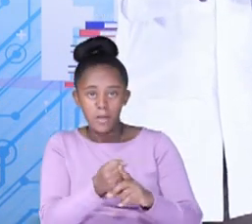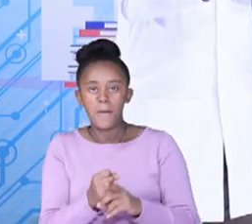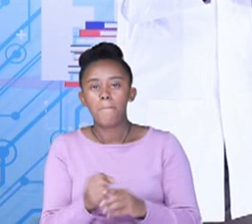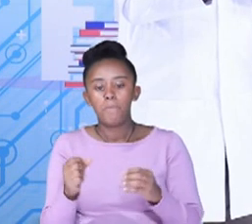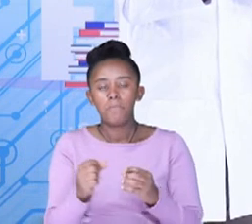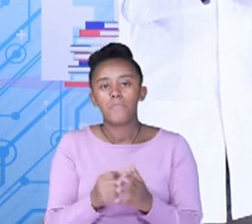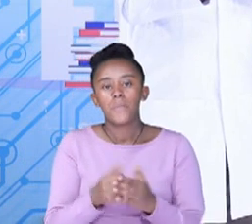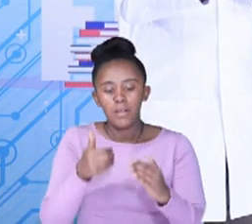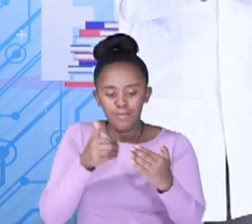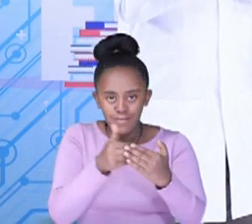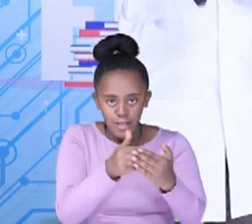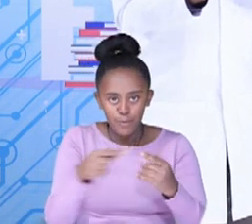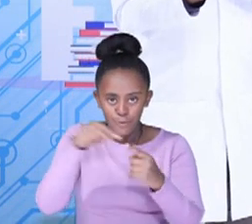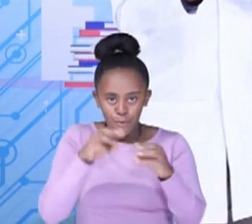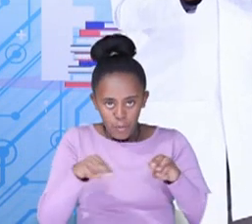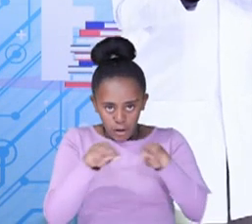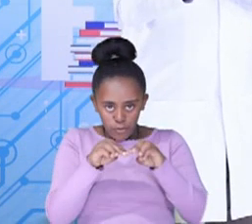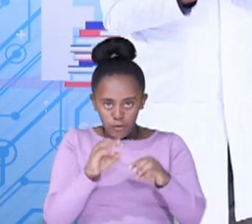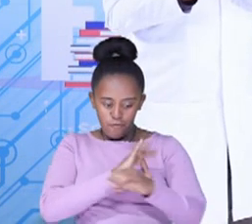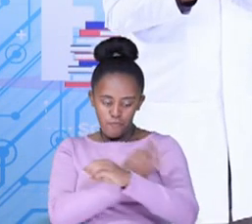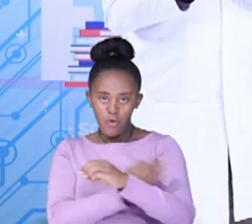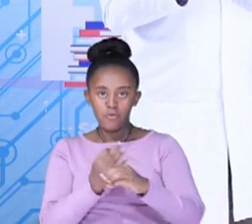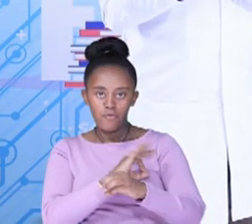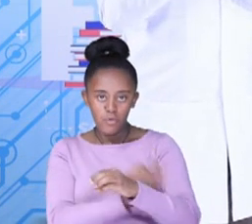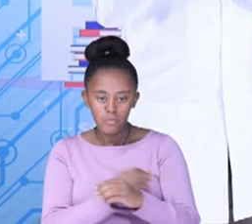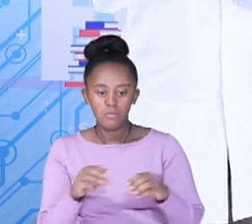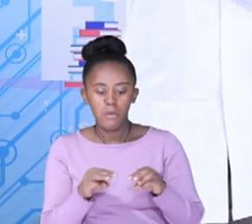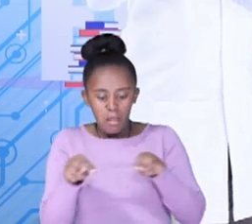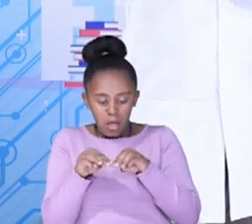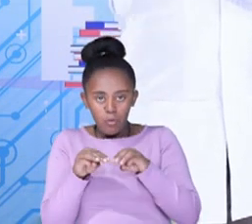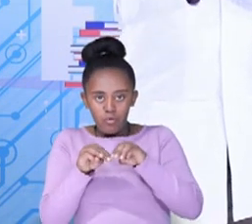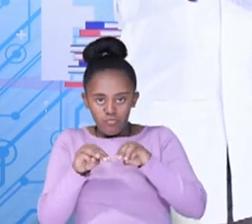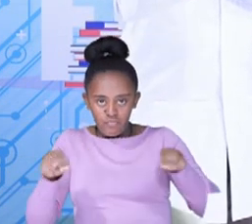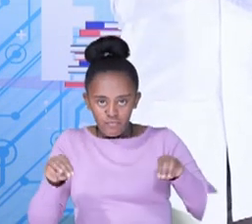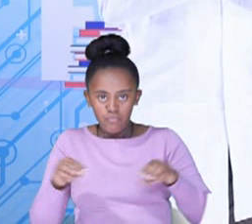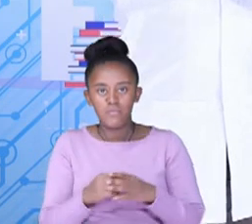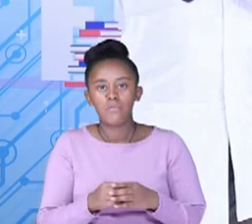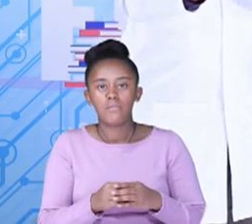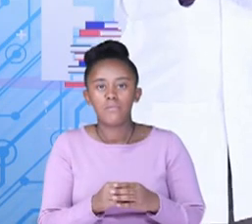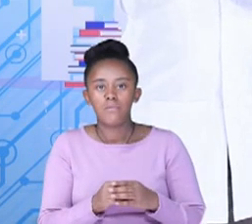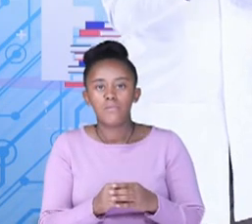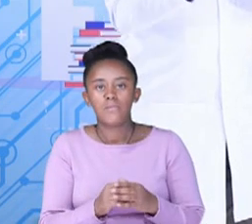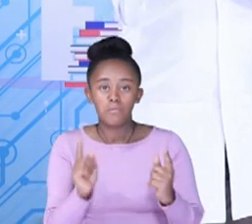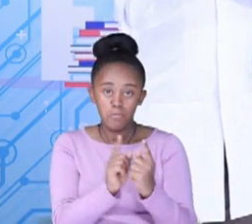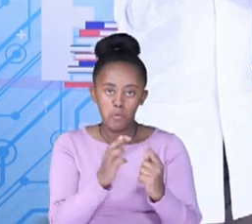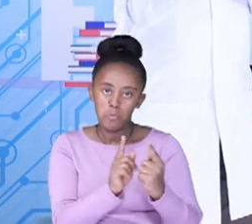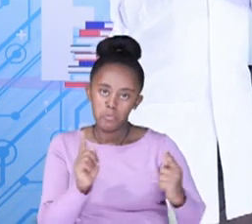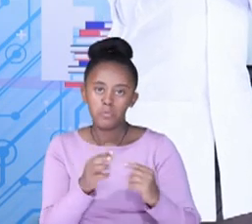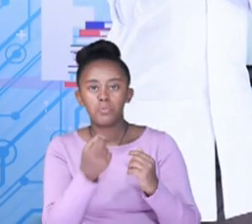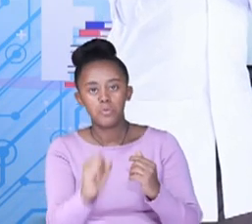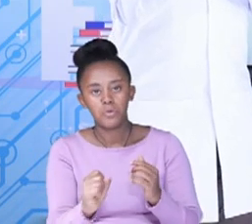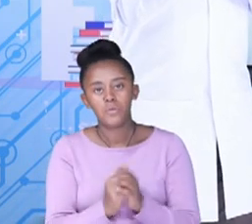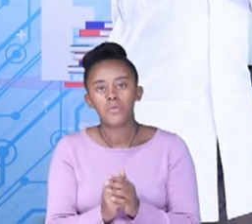magnetic material nearer to a magnet, you feel a force. When it attracts, whenever you have opposite magnet, it might pull or a push.